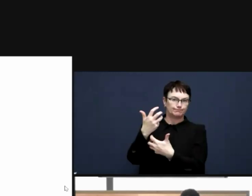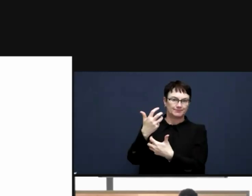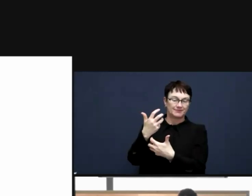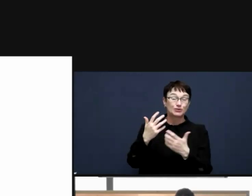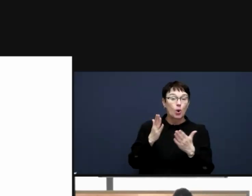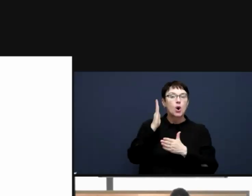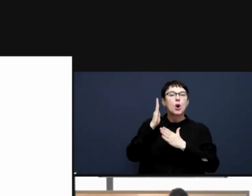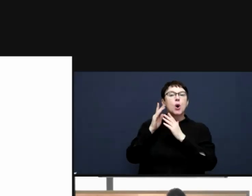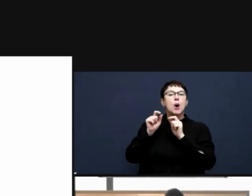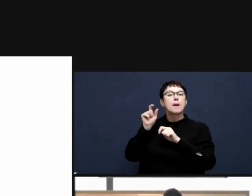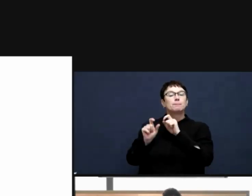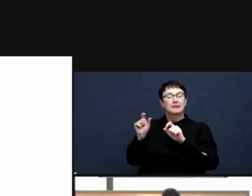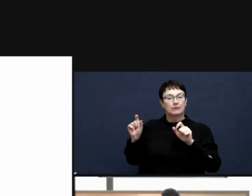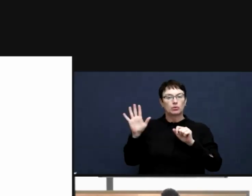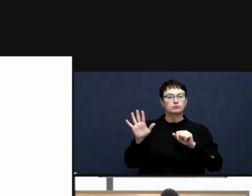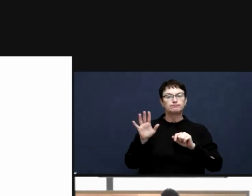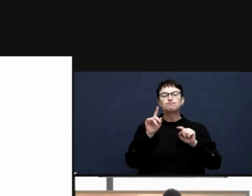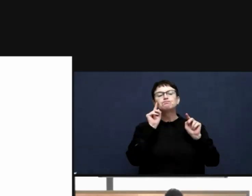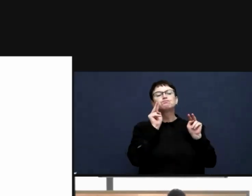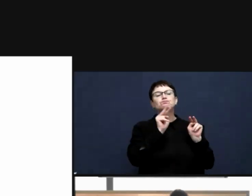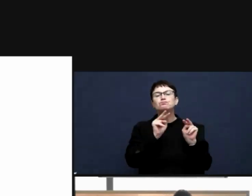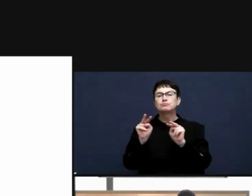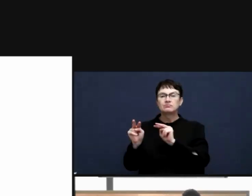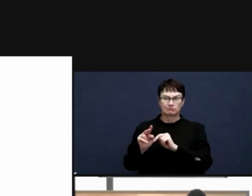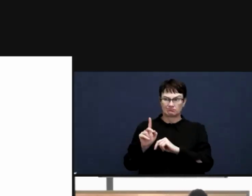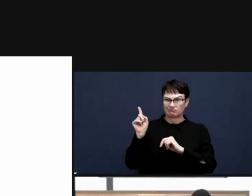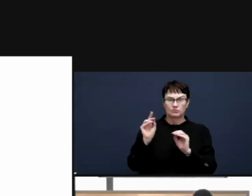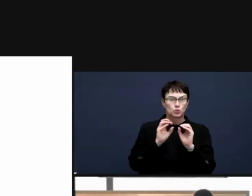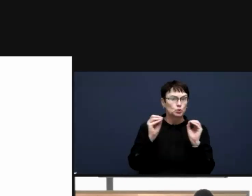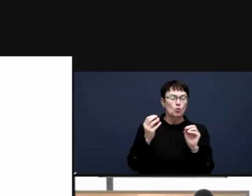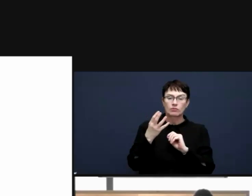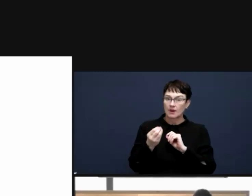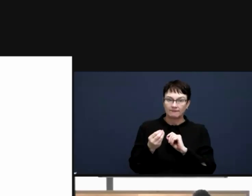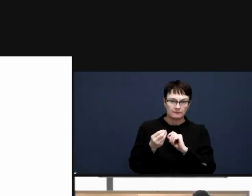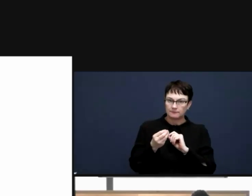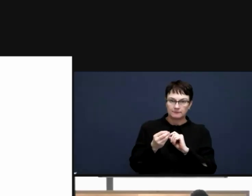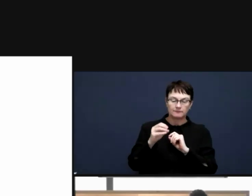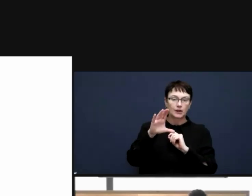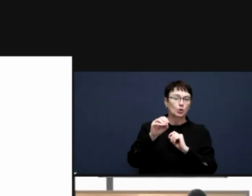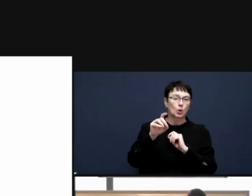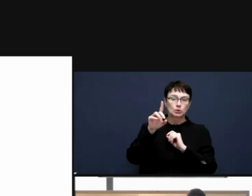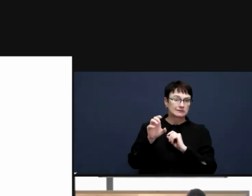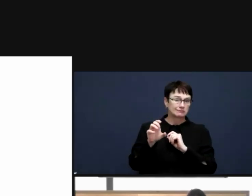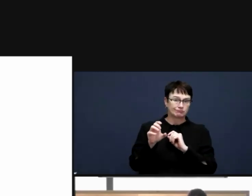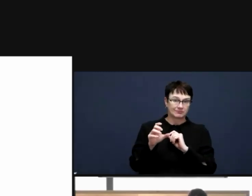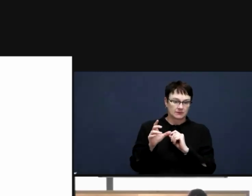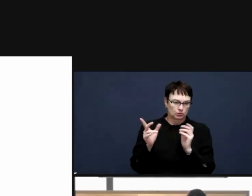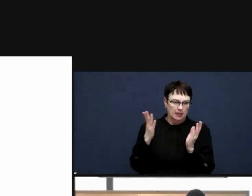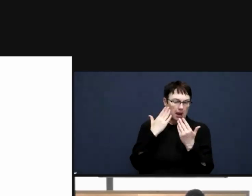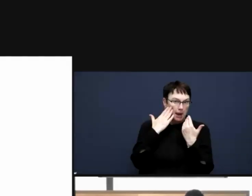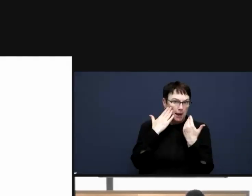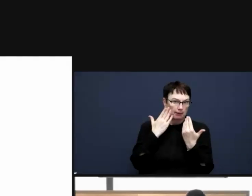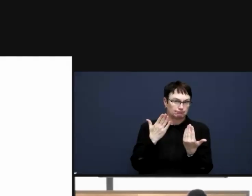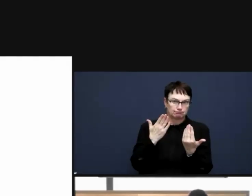to the source code, so they're fully dependent on what the Assistive Technologies is pointing out to them and what they